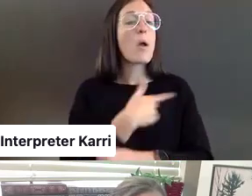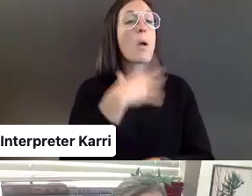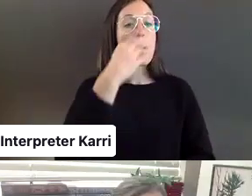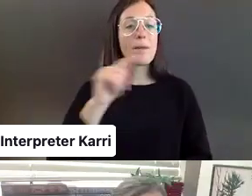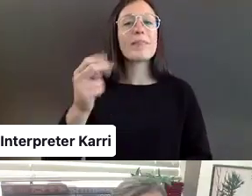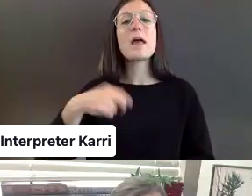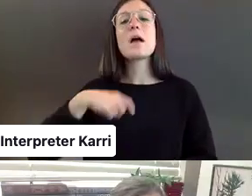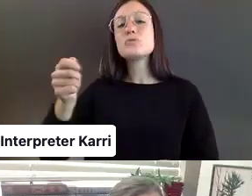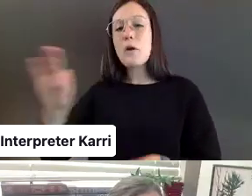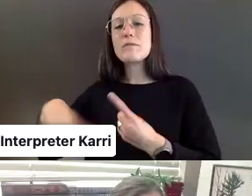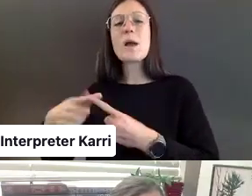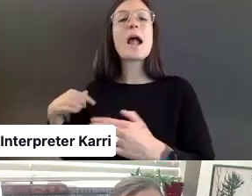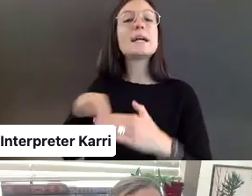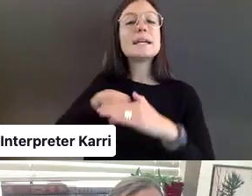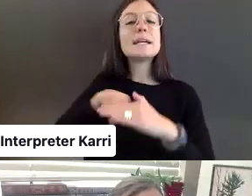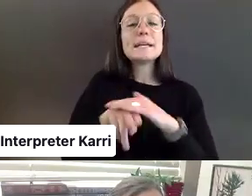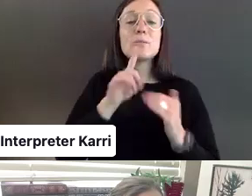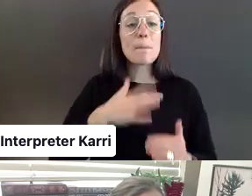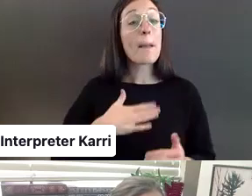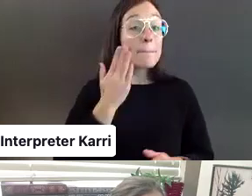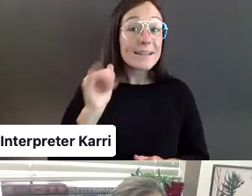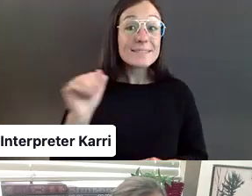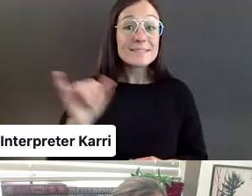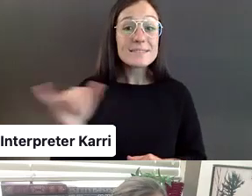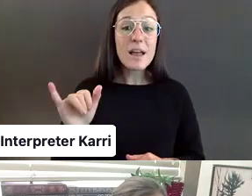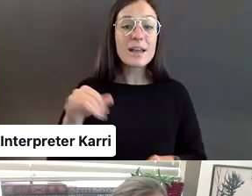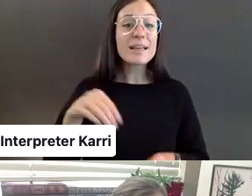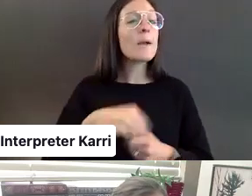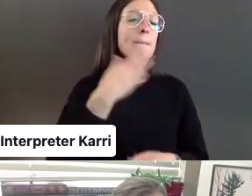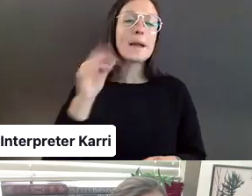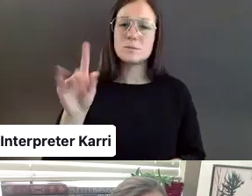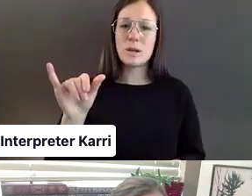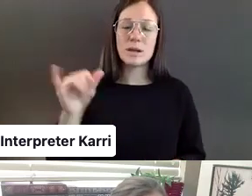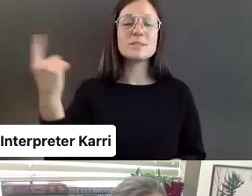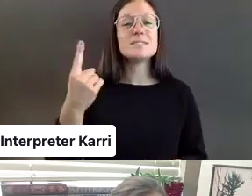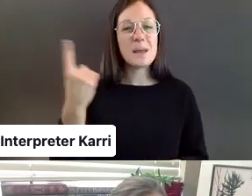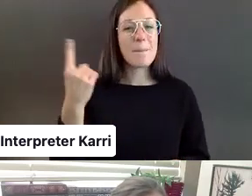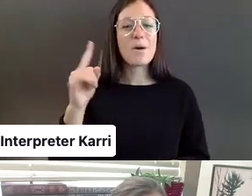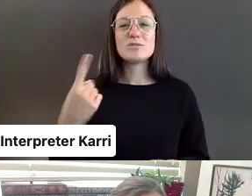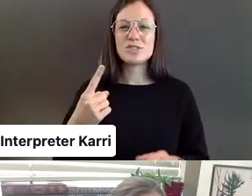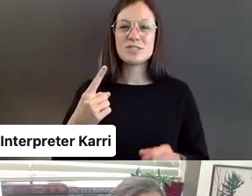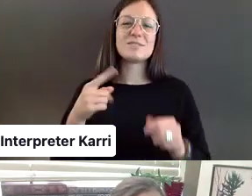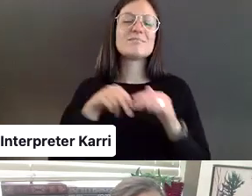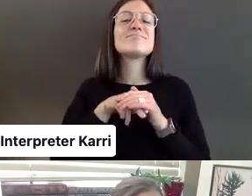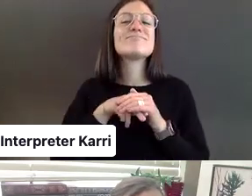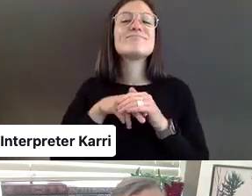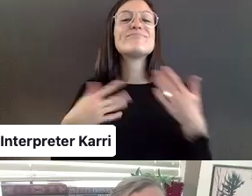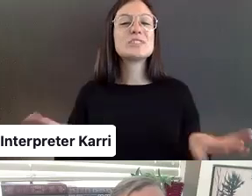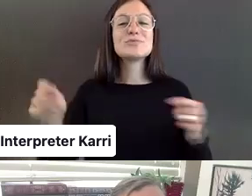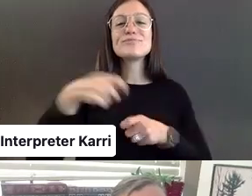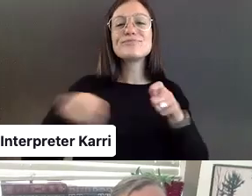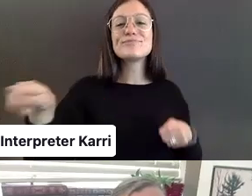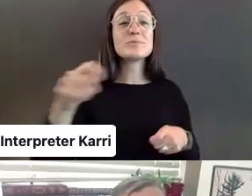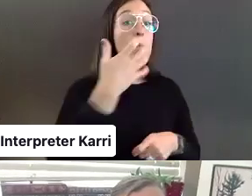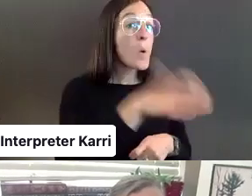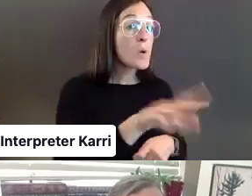off the second I get into bed. So my bed is like in the best way, like somebody has just been in it. It's so warm. toasty. It's